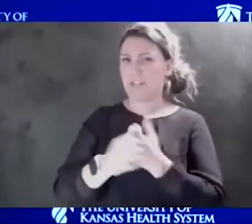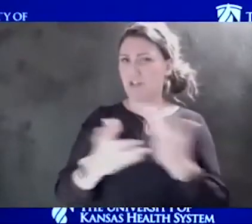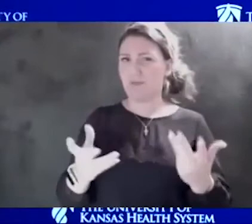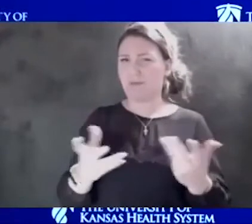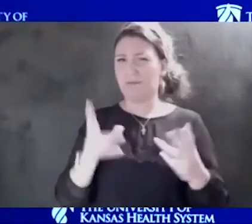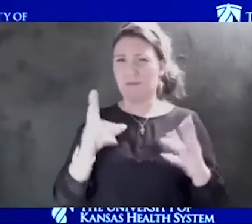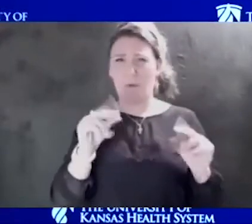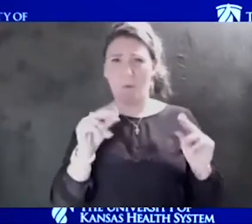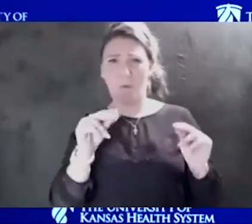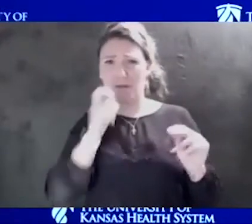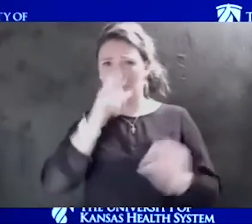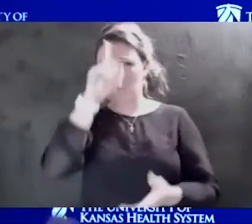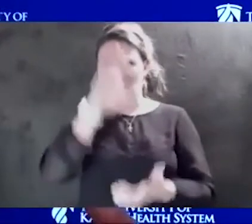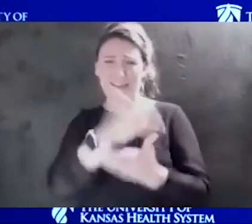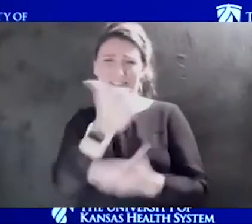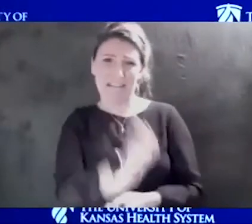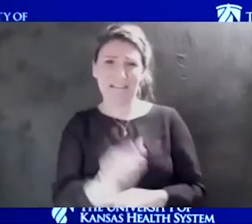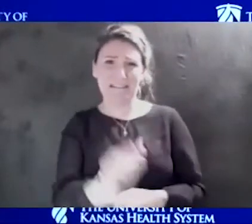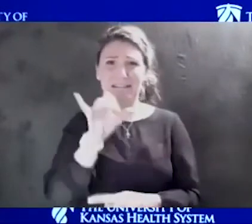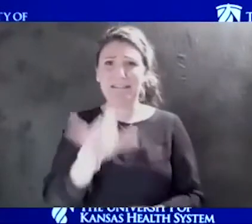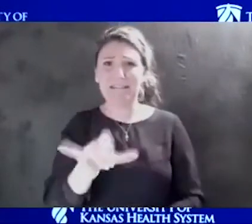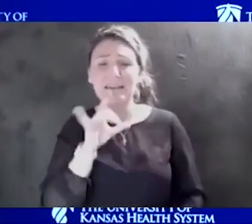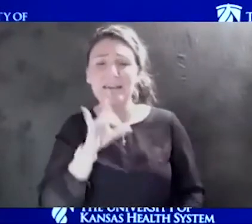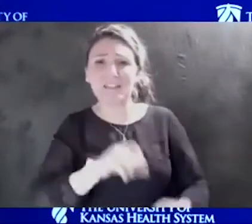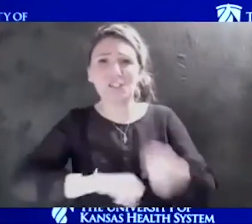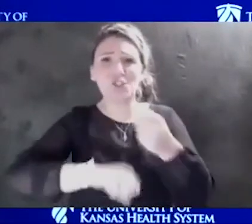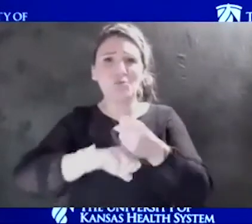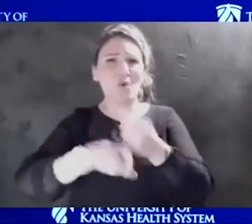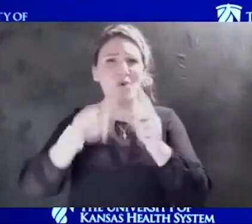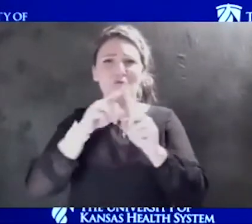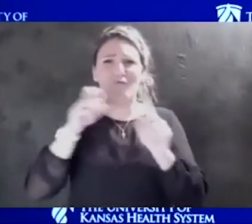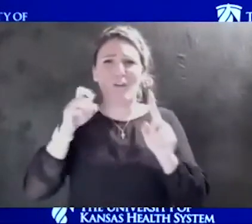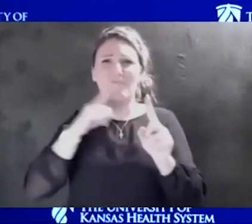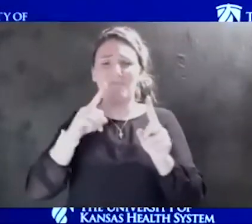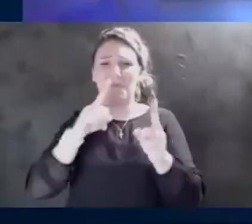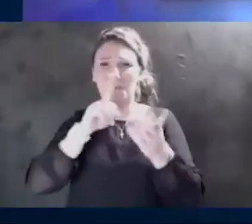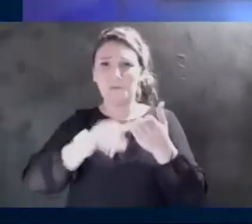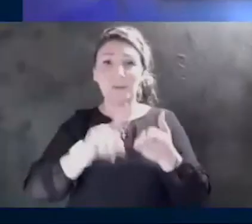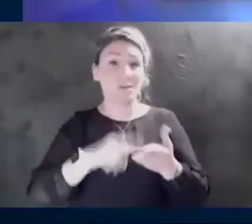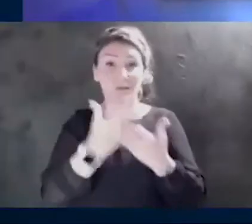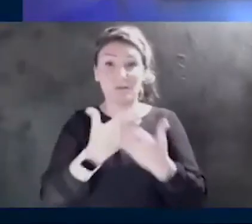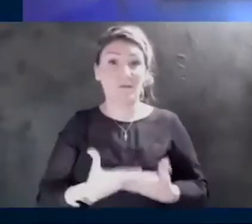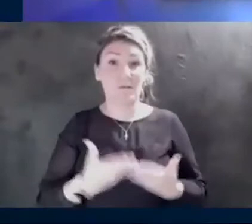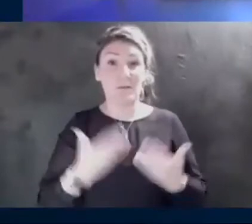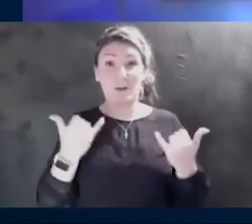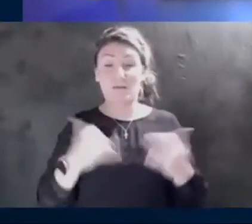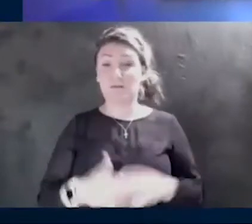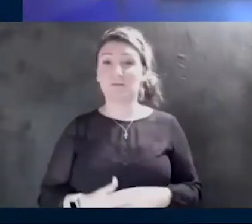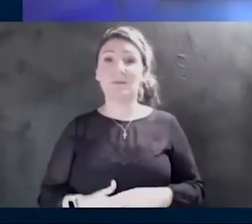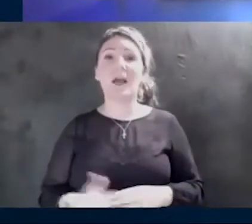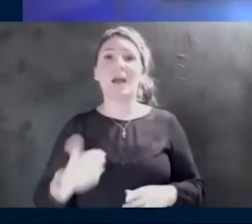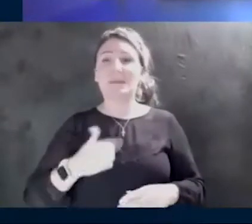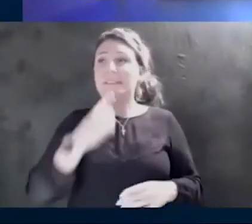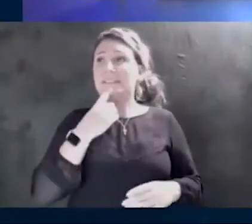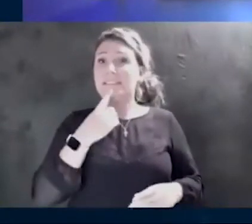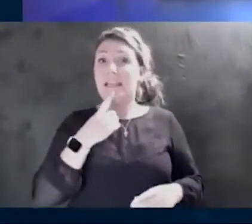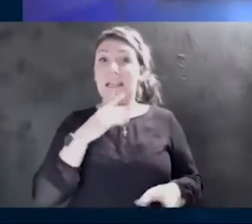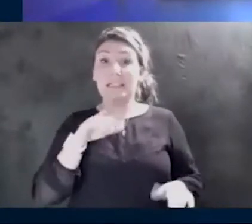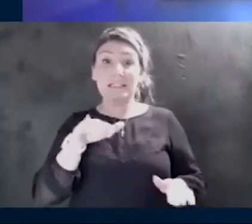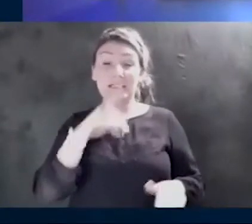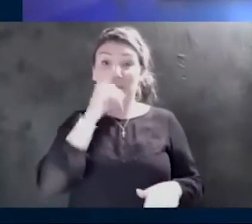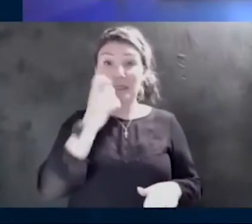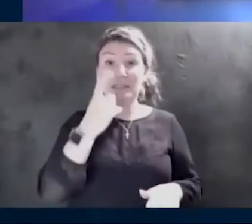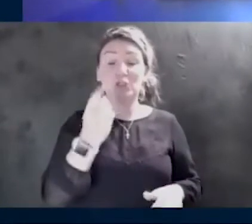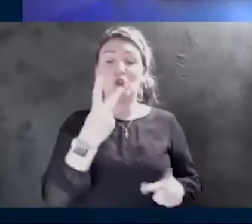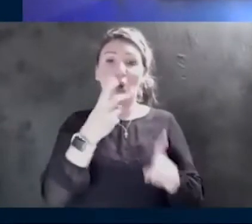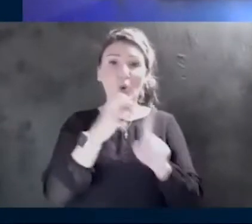is supported by the research evidence at this point. Yeah, I would say to you that because it is so transmissible, it makes it